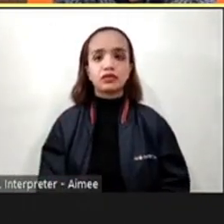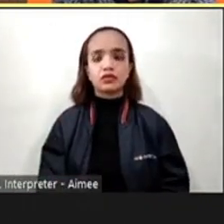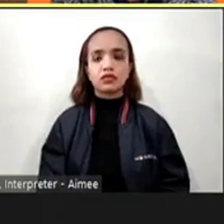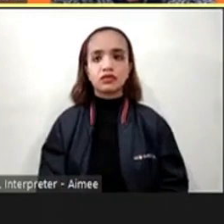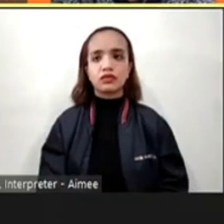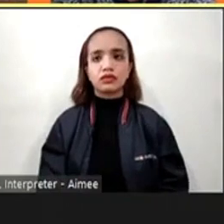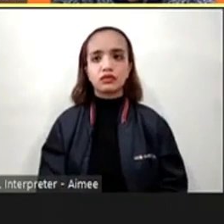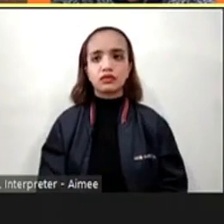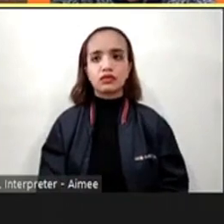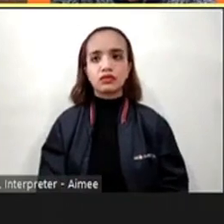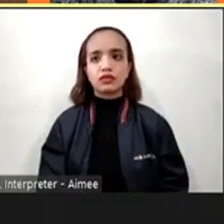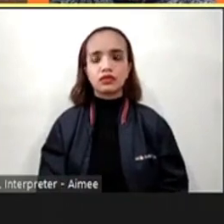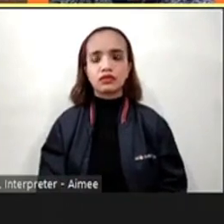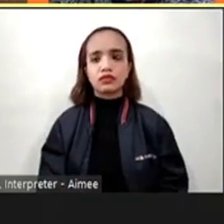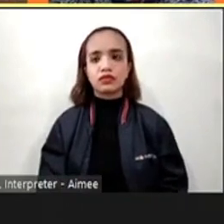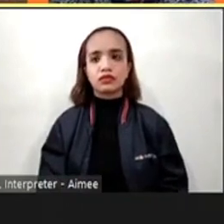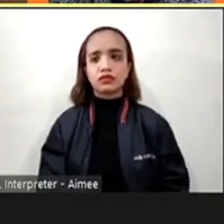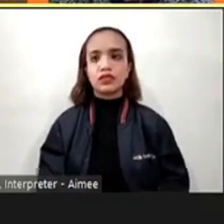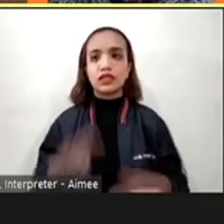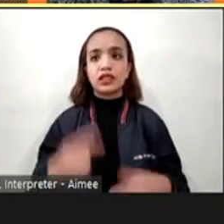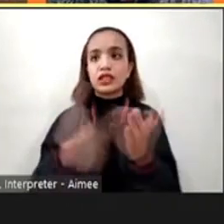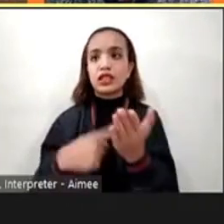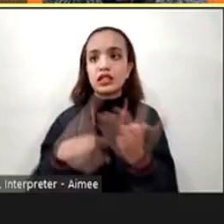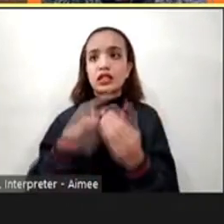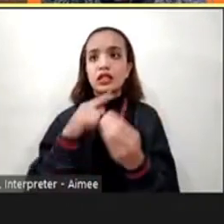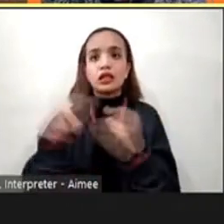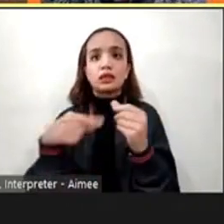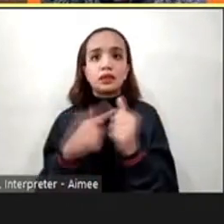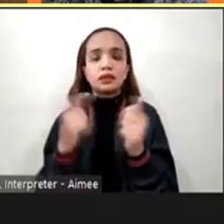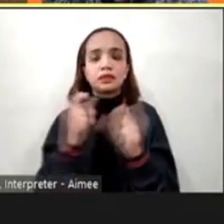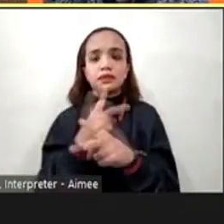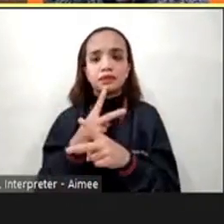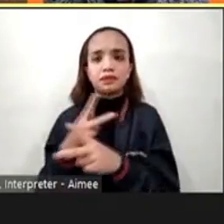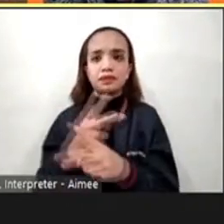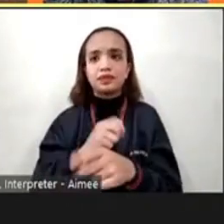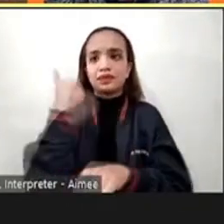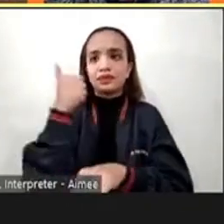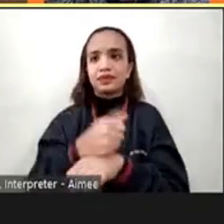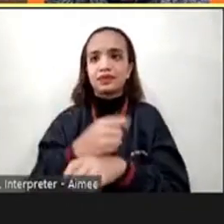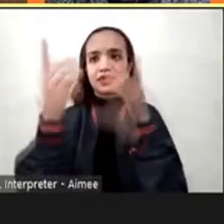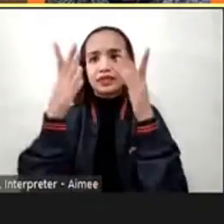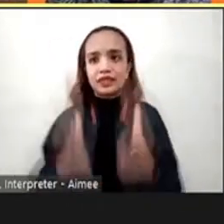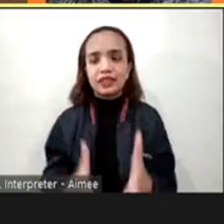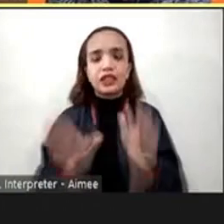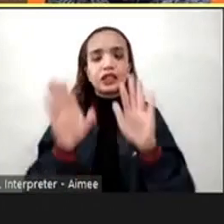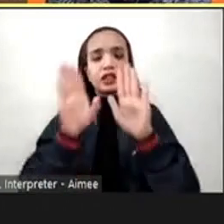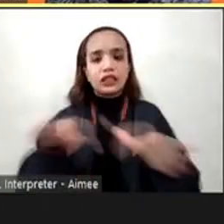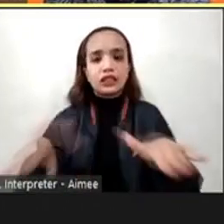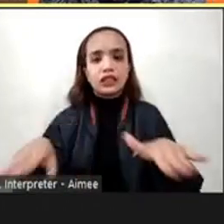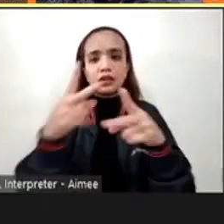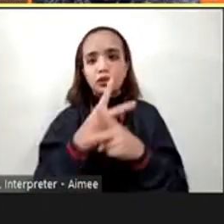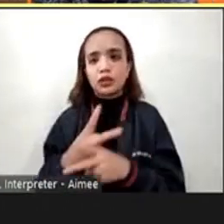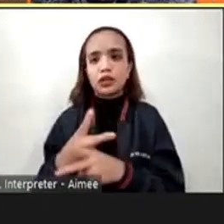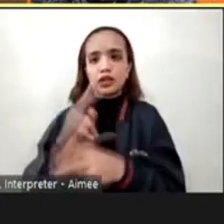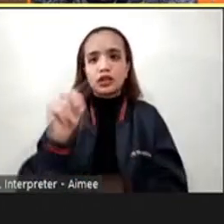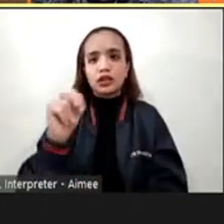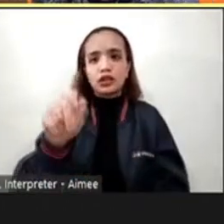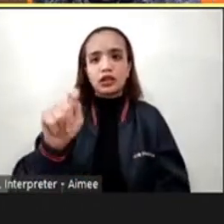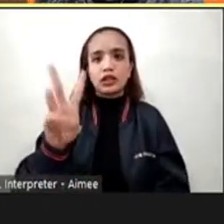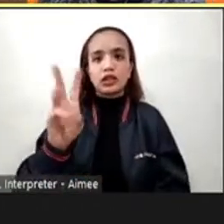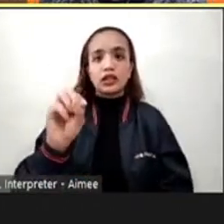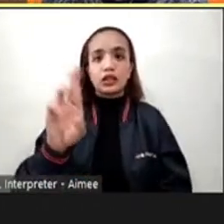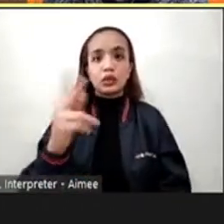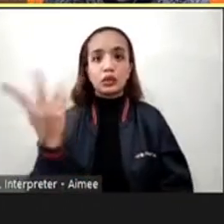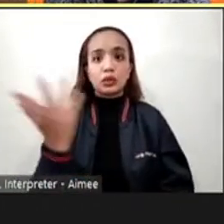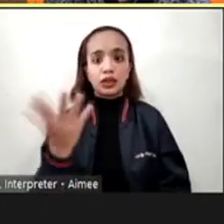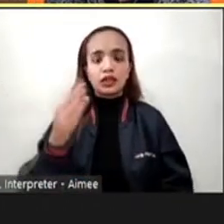healthcare system and providers in the workplace is the founding director and head of the Child Protection Unit at the Philippine General Hospital